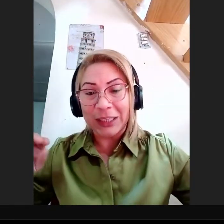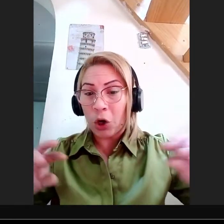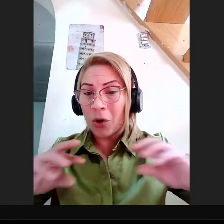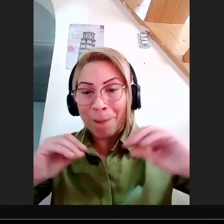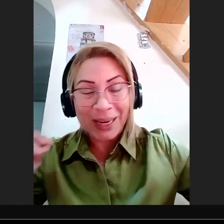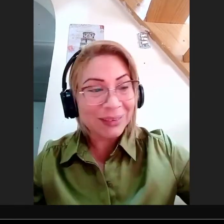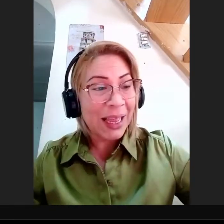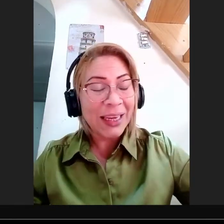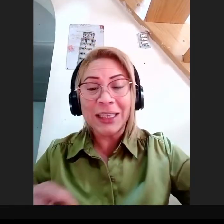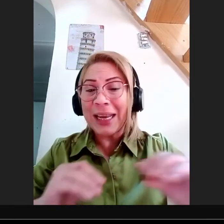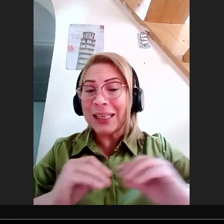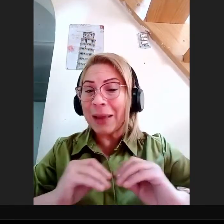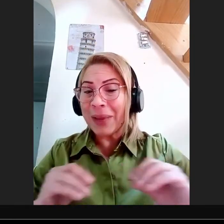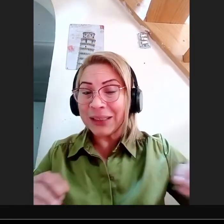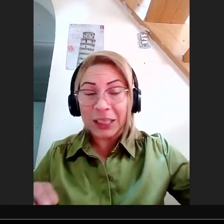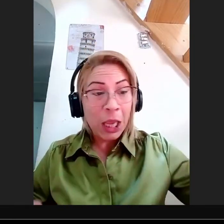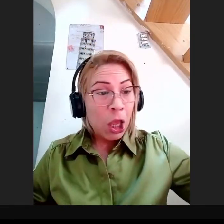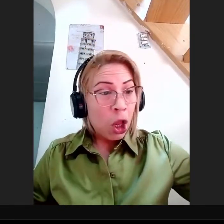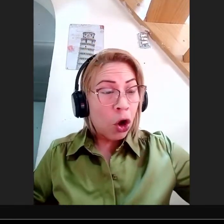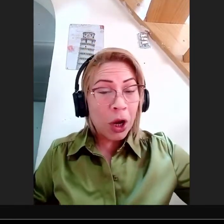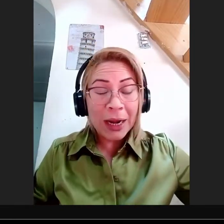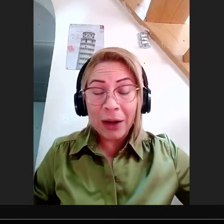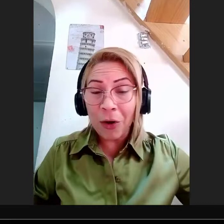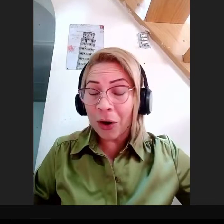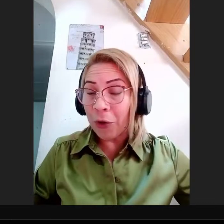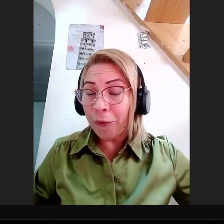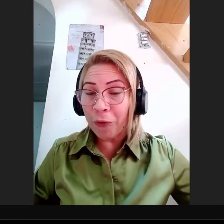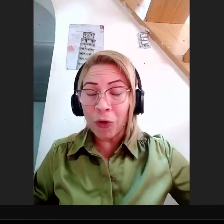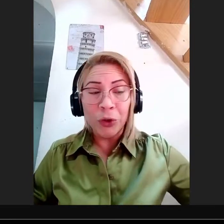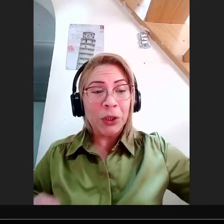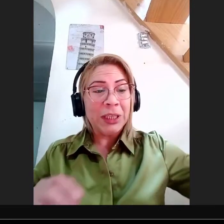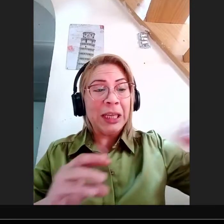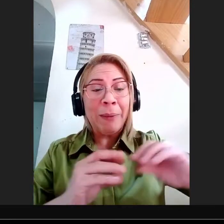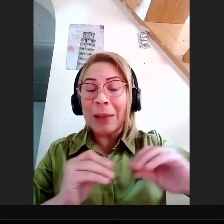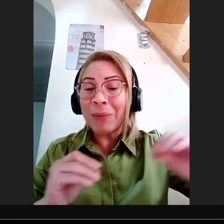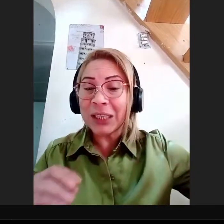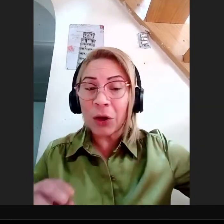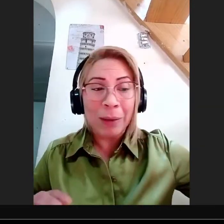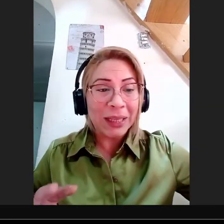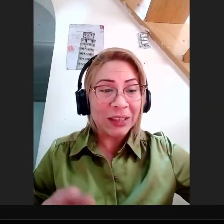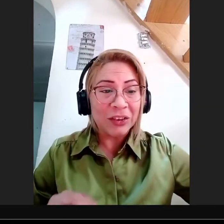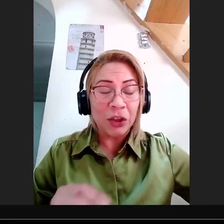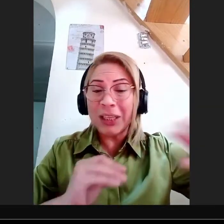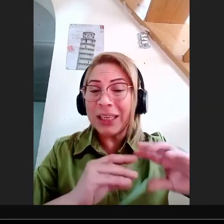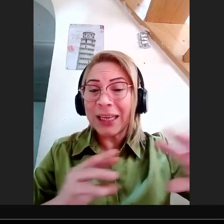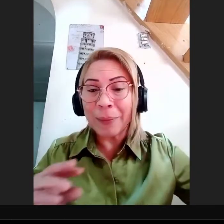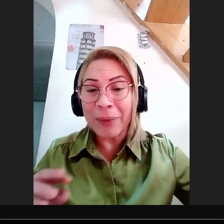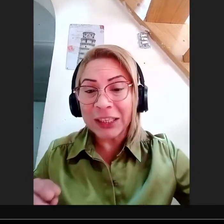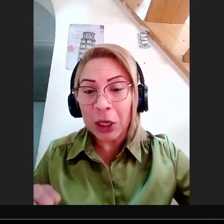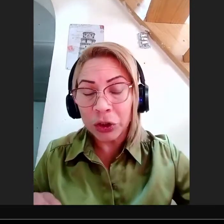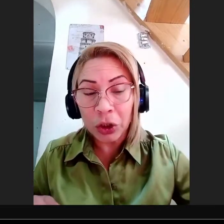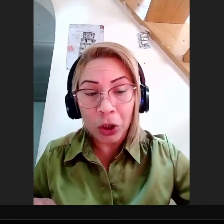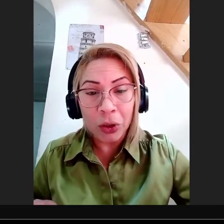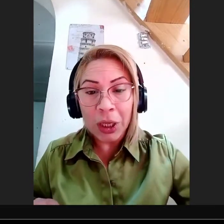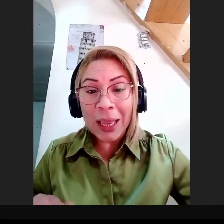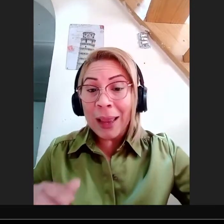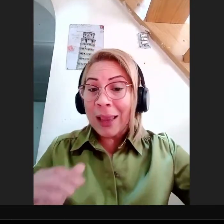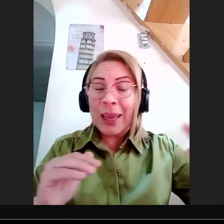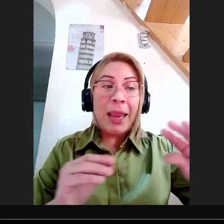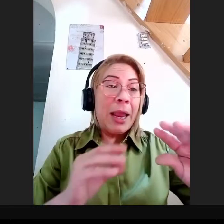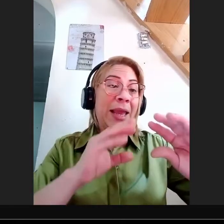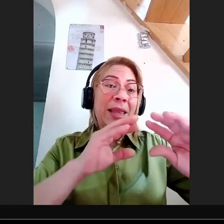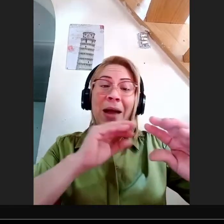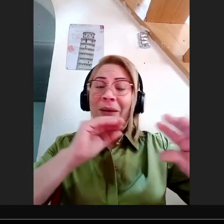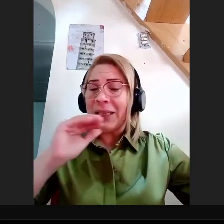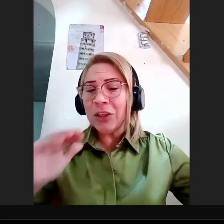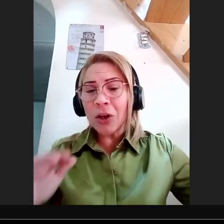having other staff that are only working indirectly for the company, only working indirectly for the